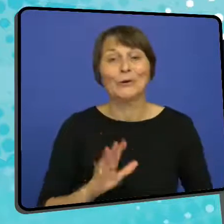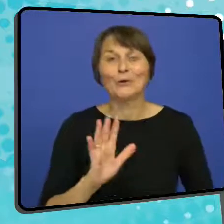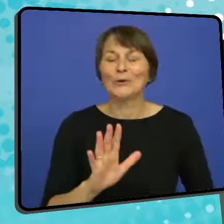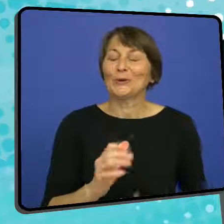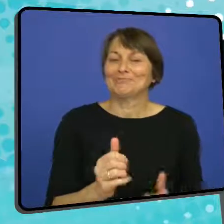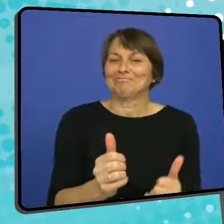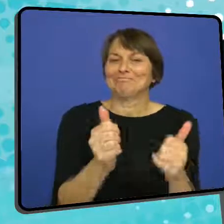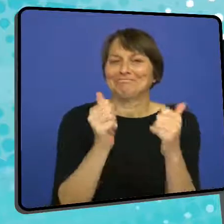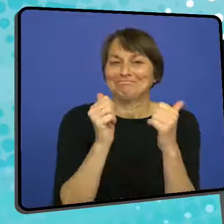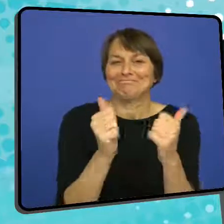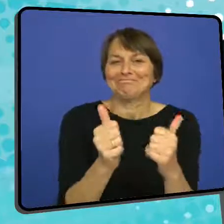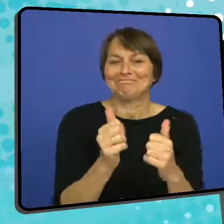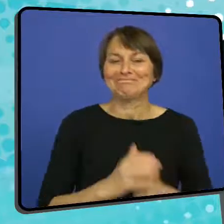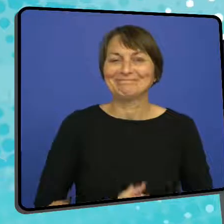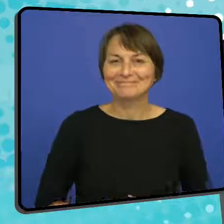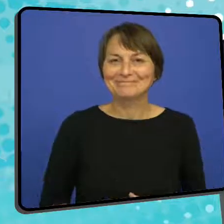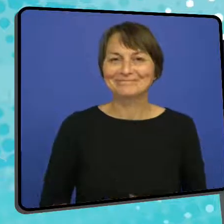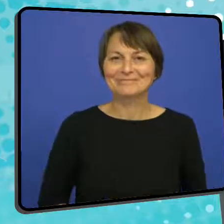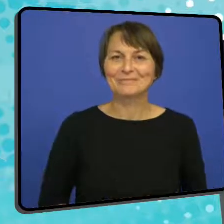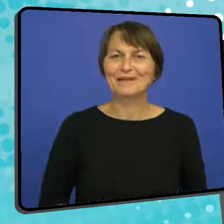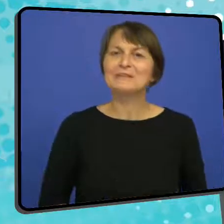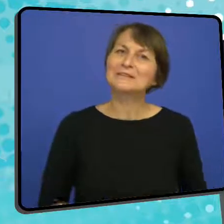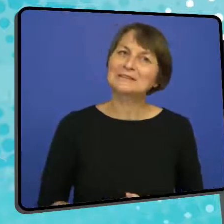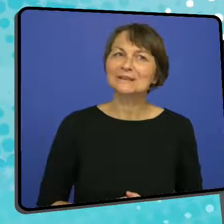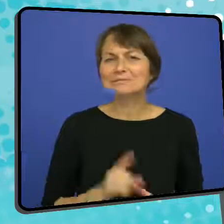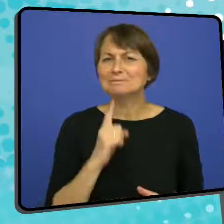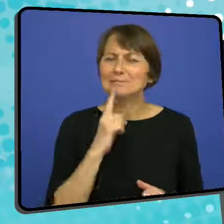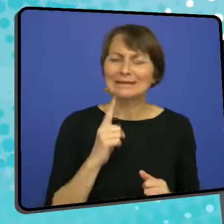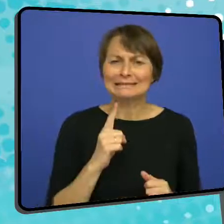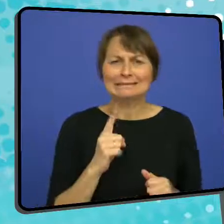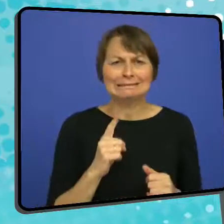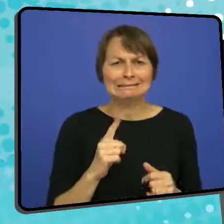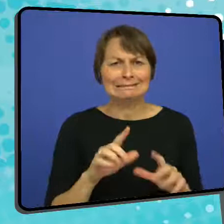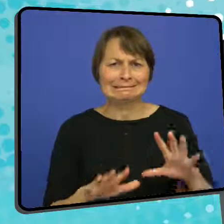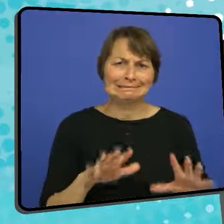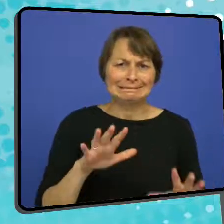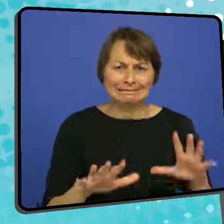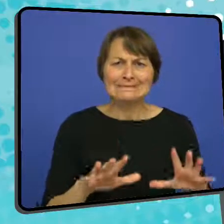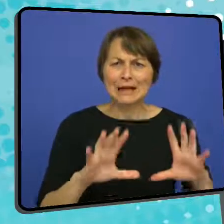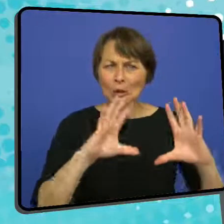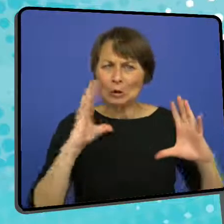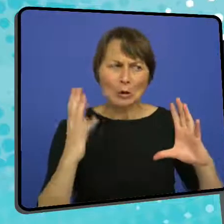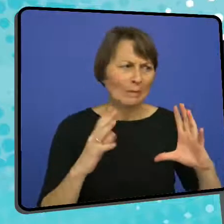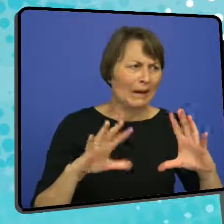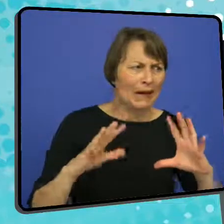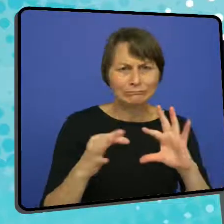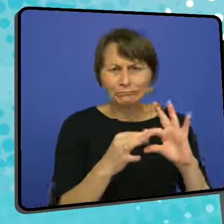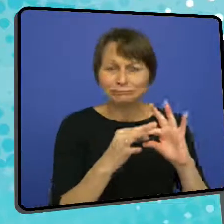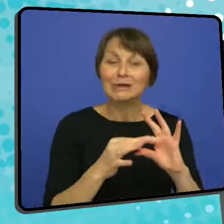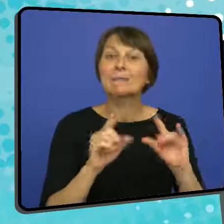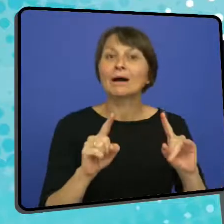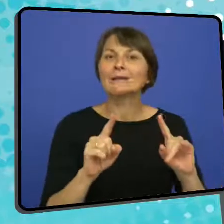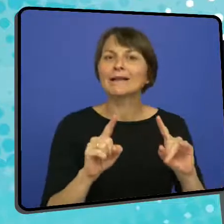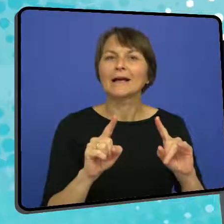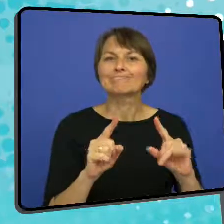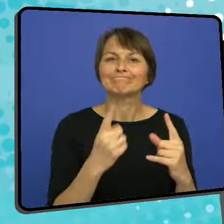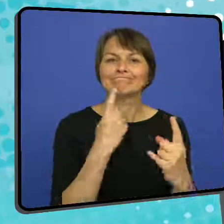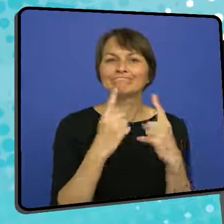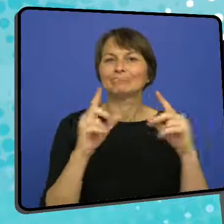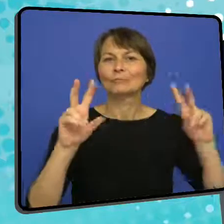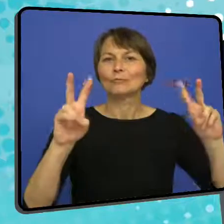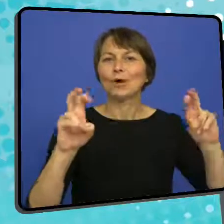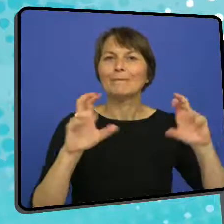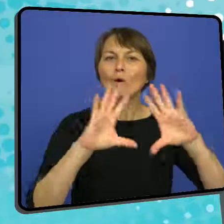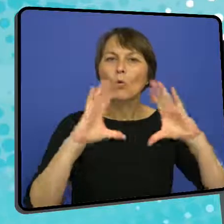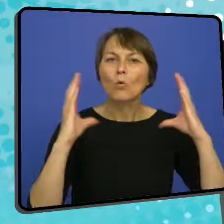and tricky all at the same time. But we're not here to talk necessarily about global teams. We're actually here to